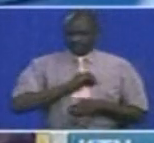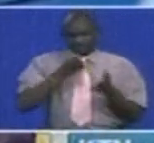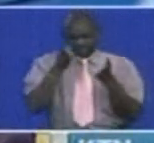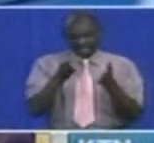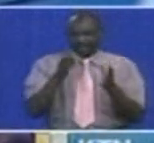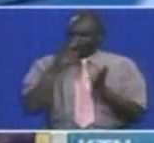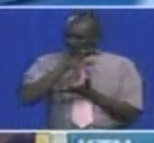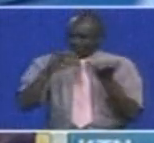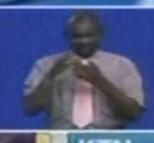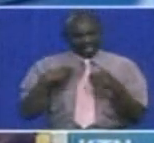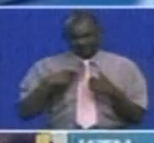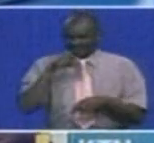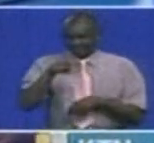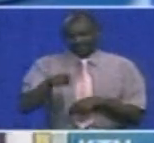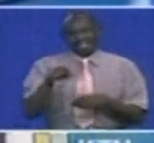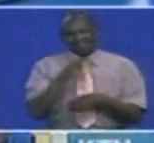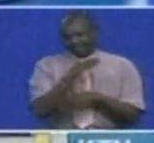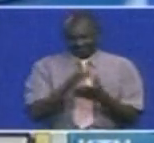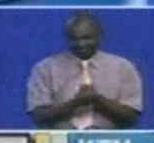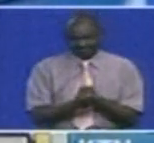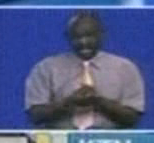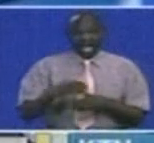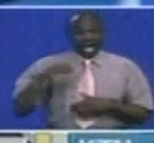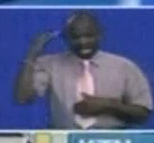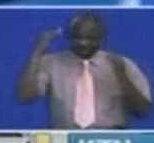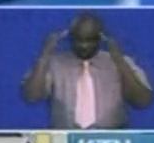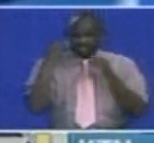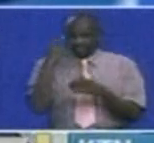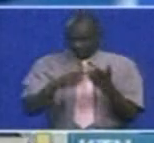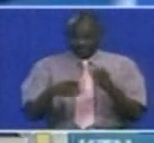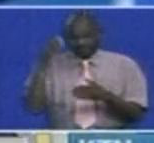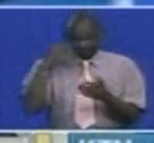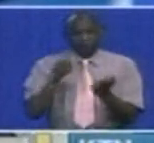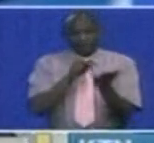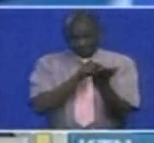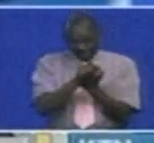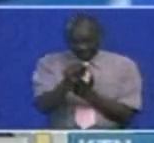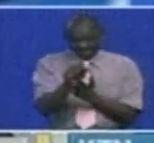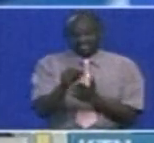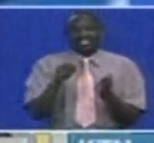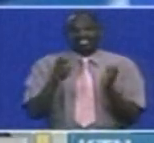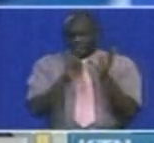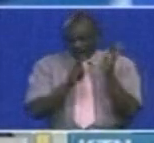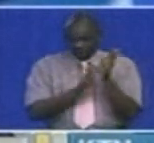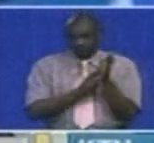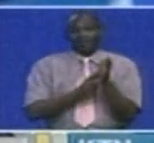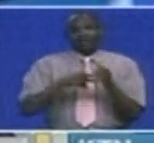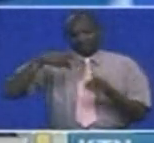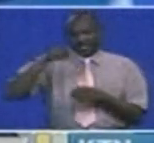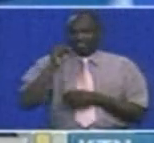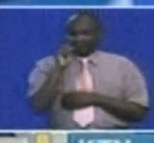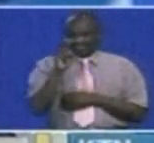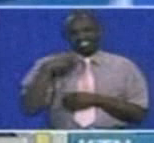the close of business today. The High Court ruled that the recently published regulations on public transport were null and